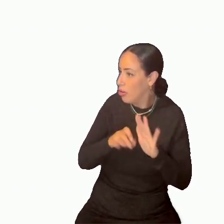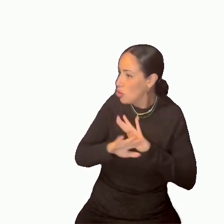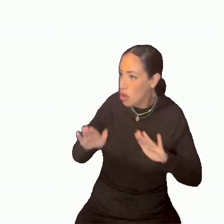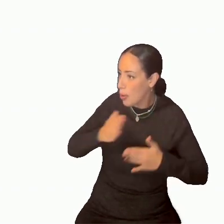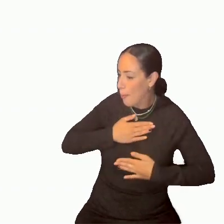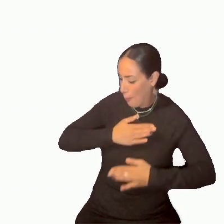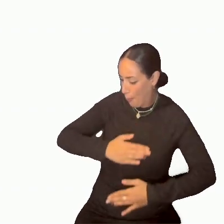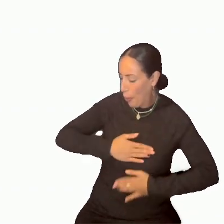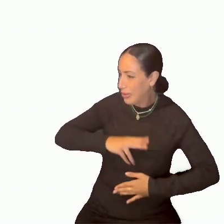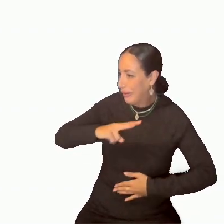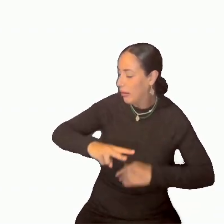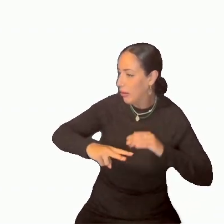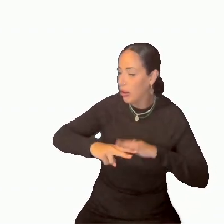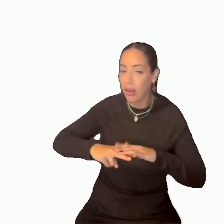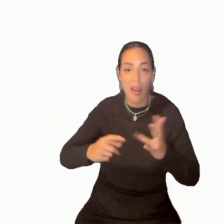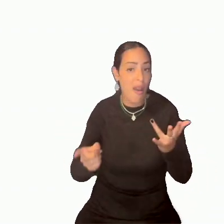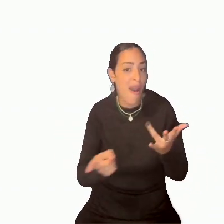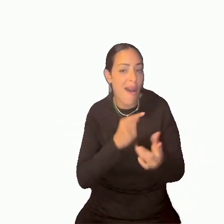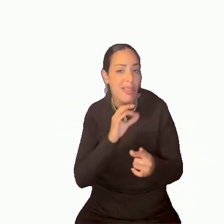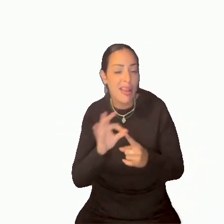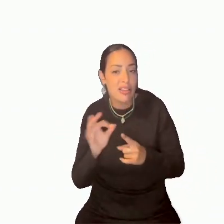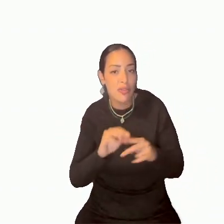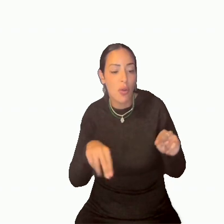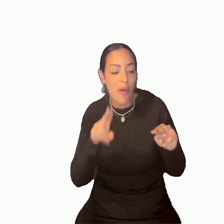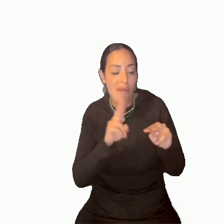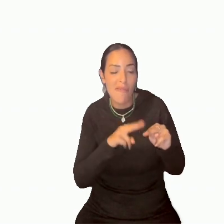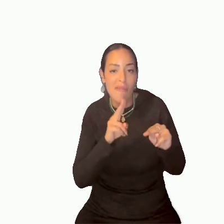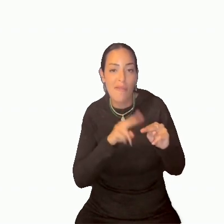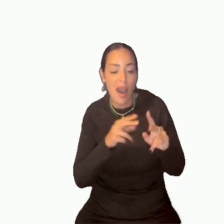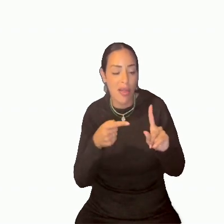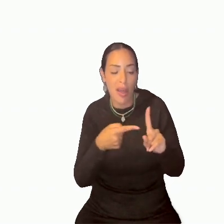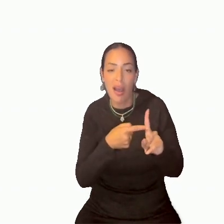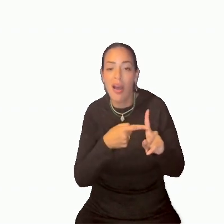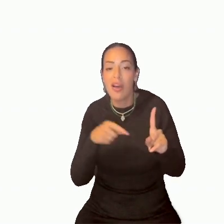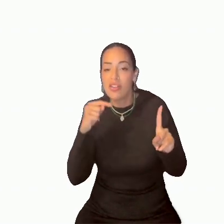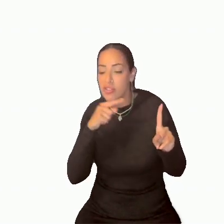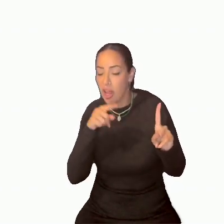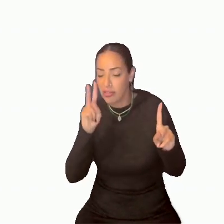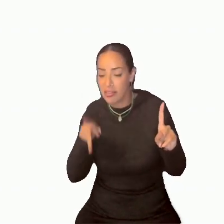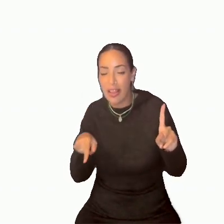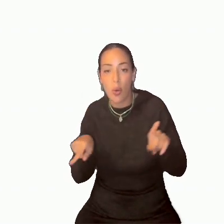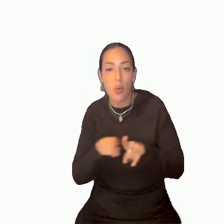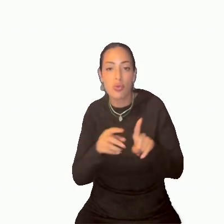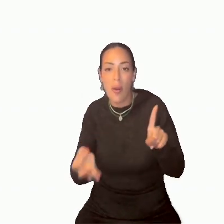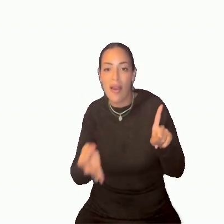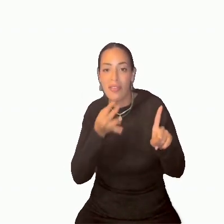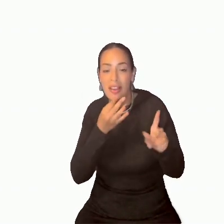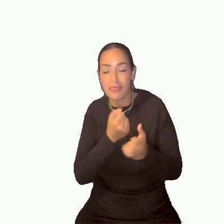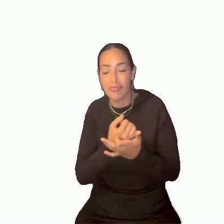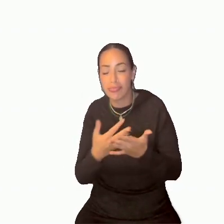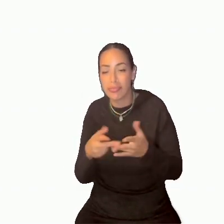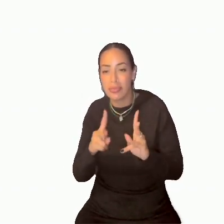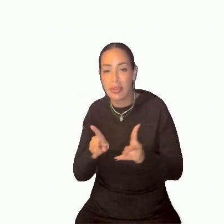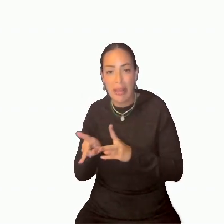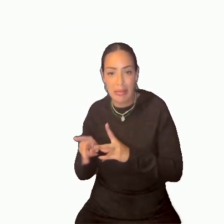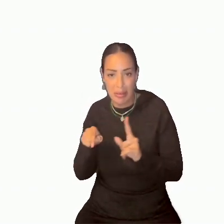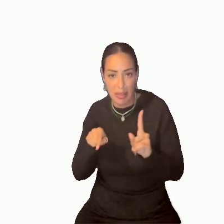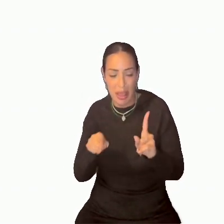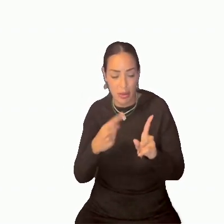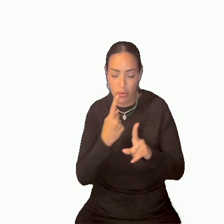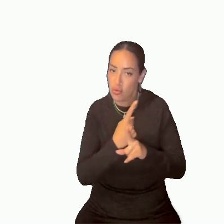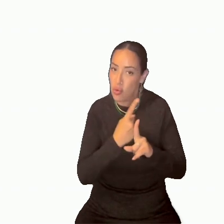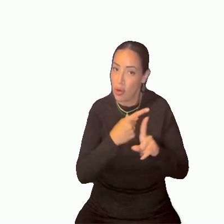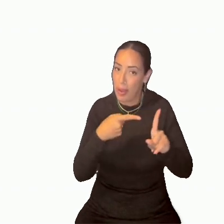In another interview, a bereaved father whose son was killed in a multiple fatality incident in Afghanistan recounted his experience